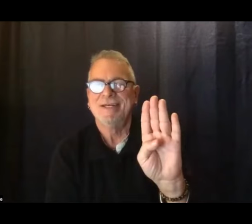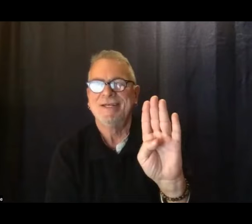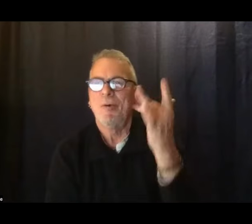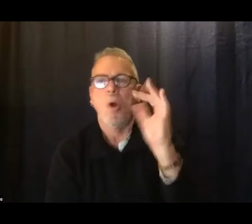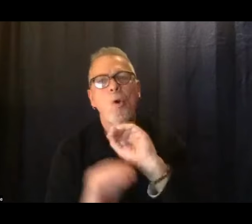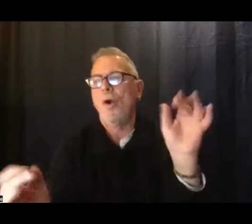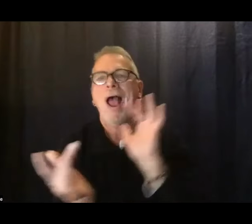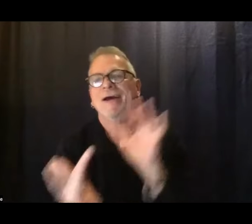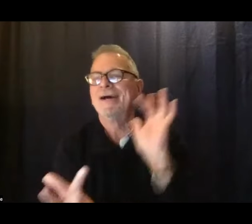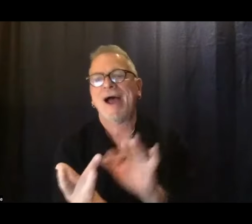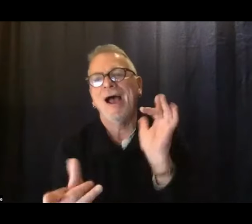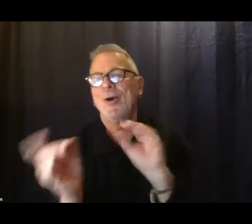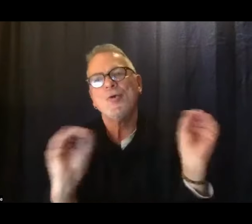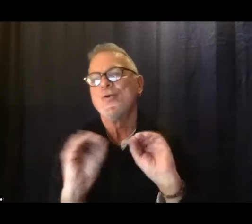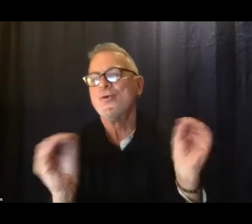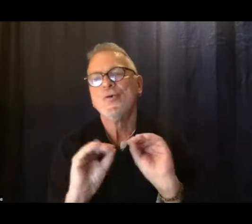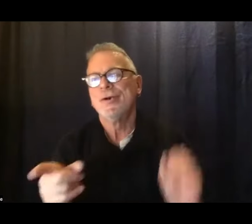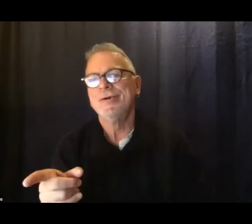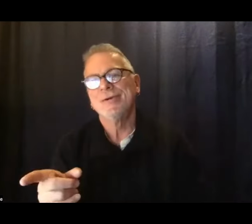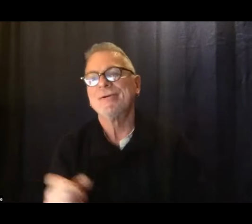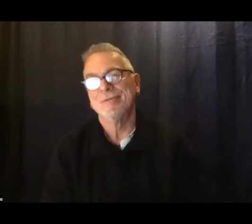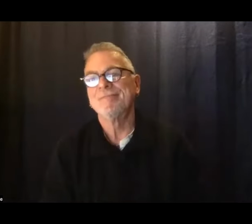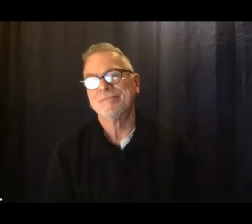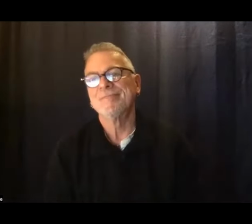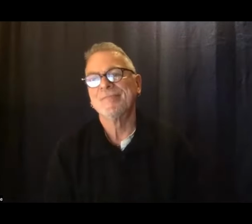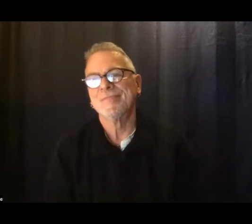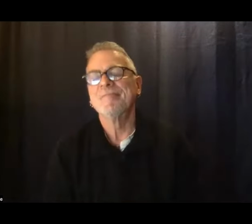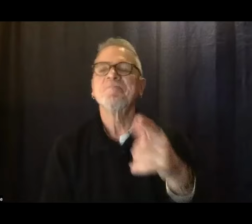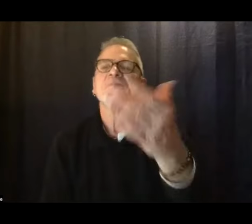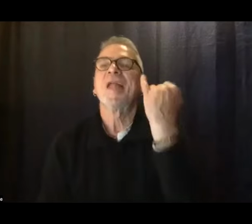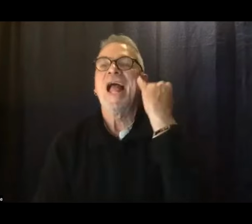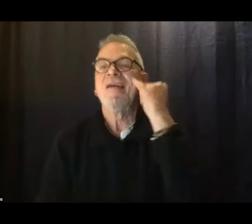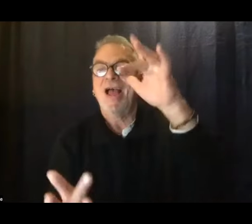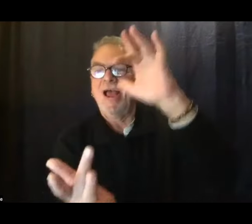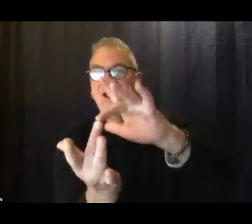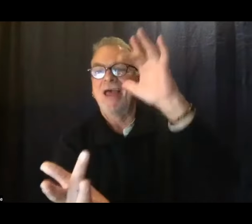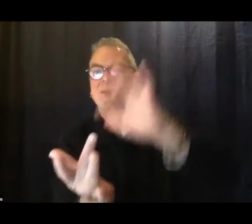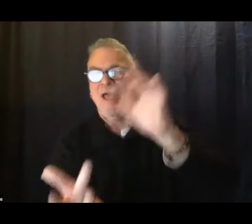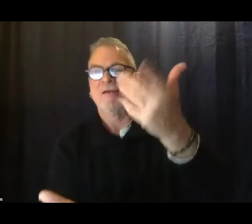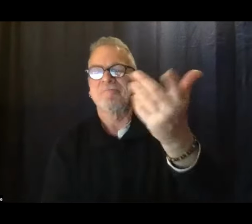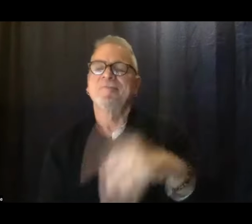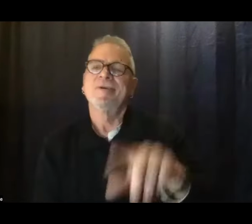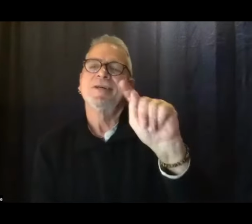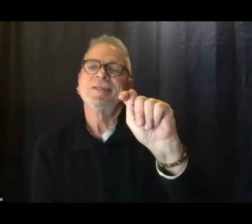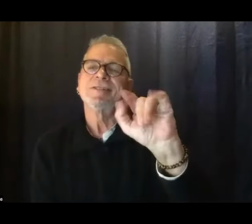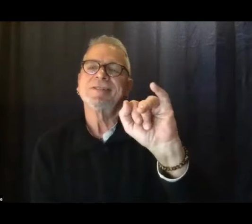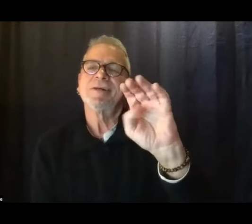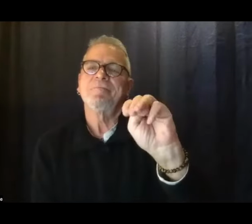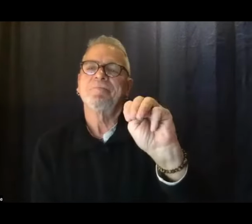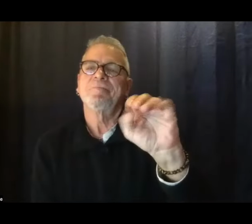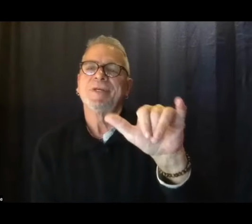got Bobby, B-O-B-B. And again, why it moves just a little bit, the B doesn't connect with anything. There's no